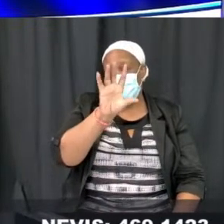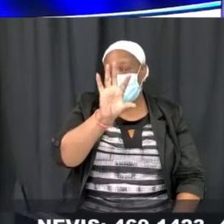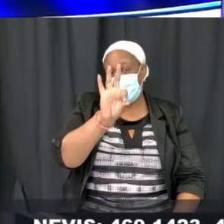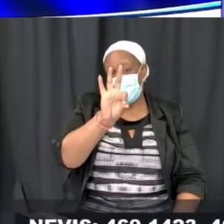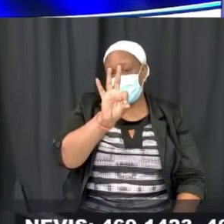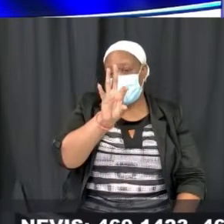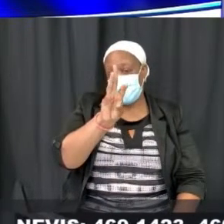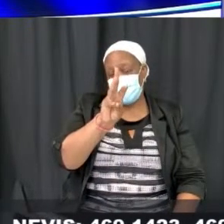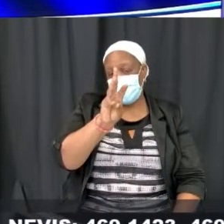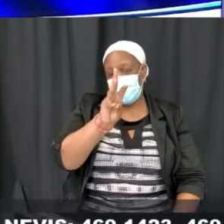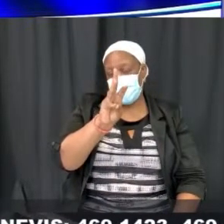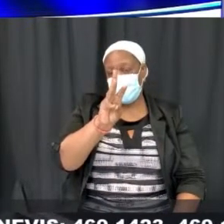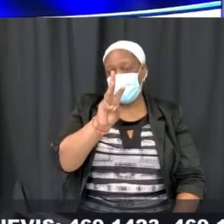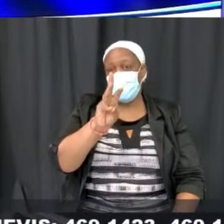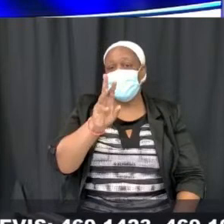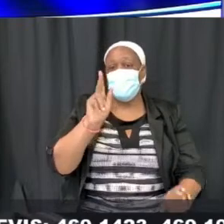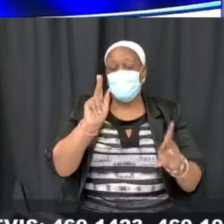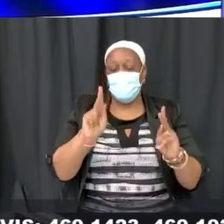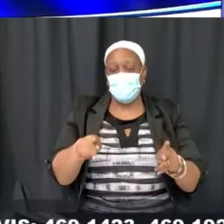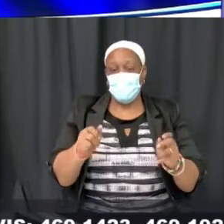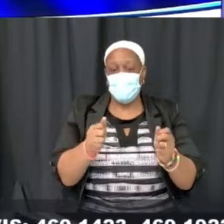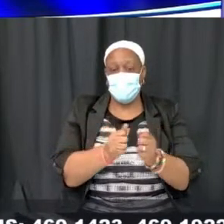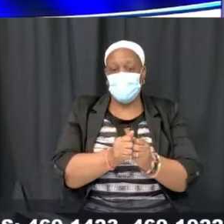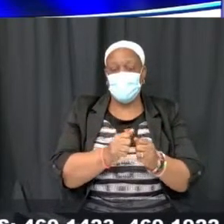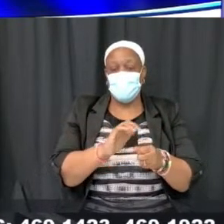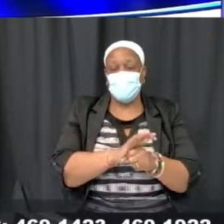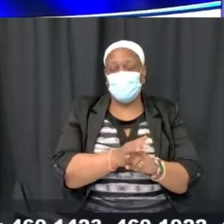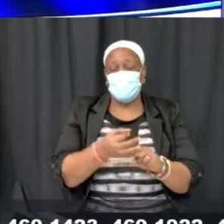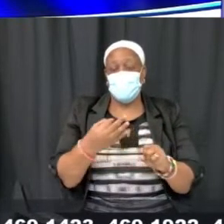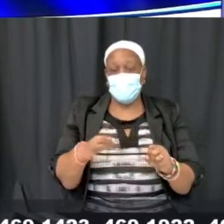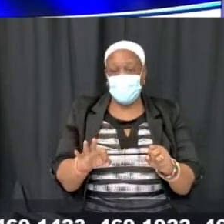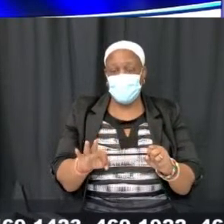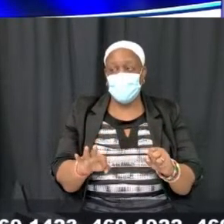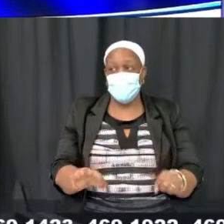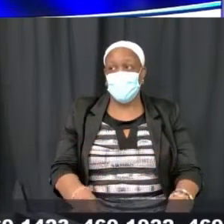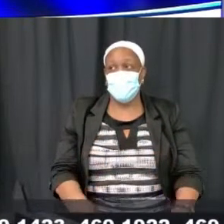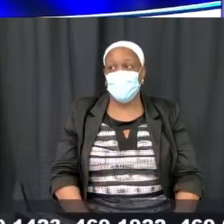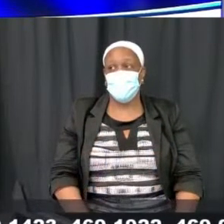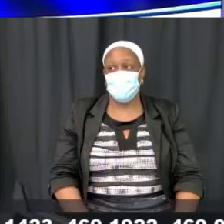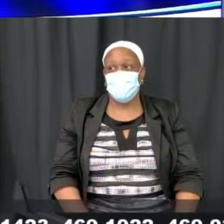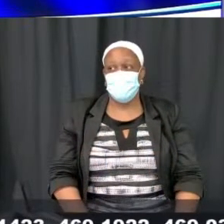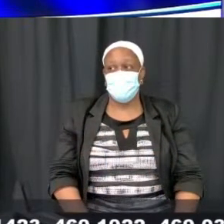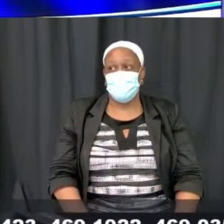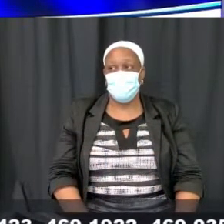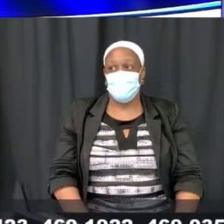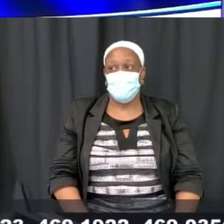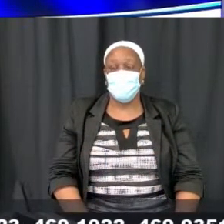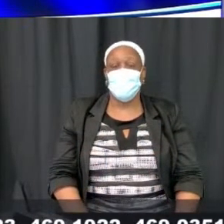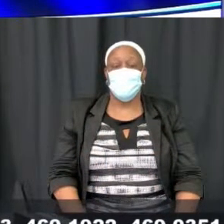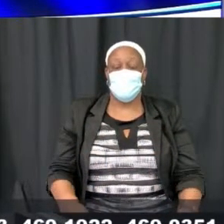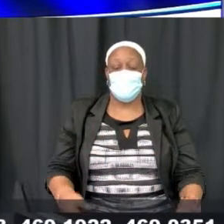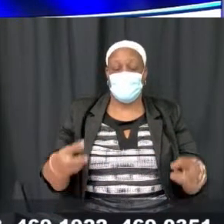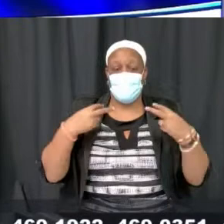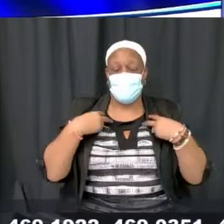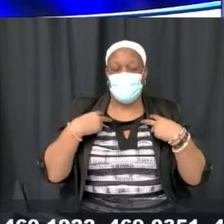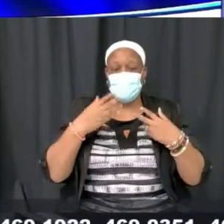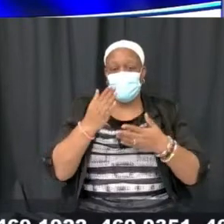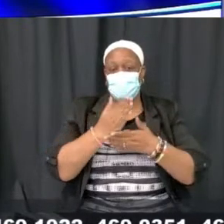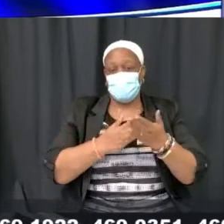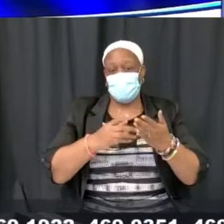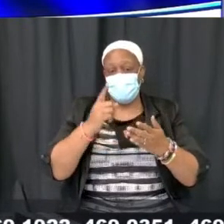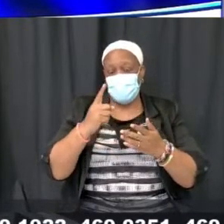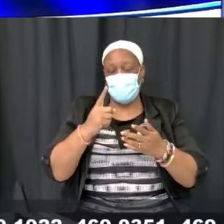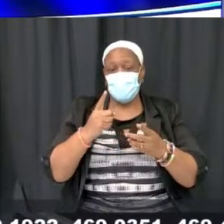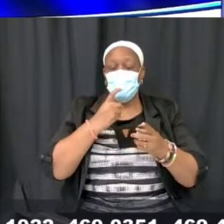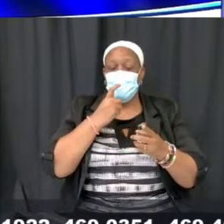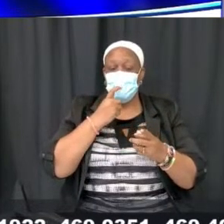monitored, each active case or each individual diagnosed with COVID is assigned a case manager. And